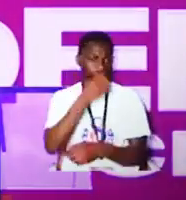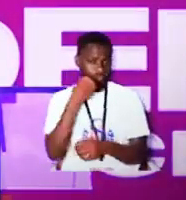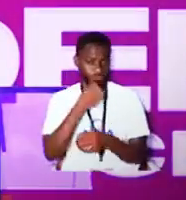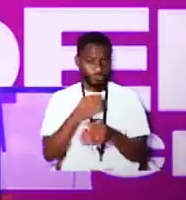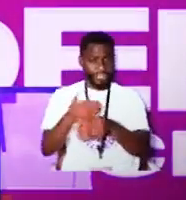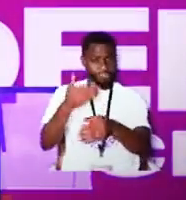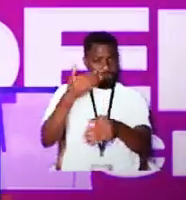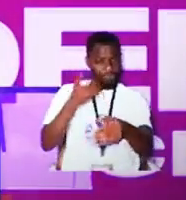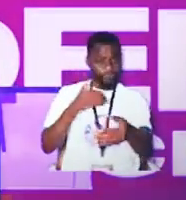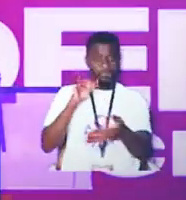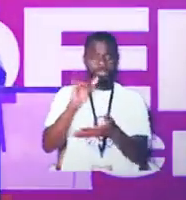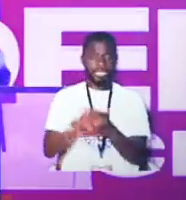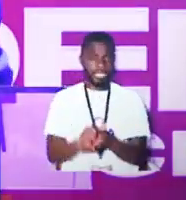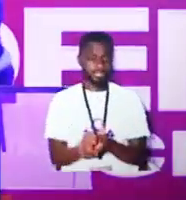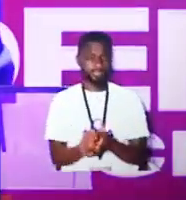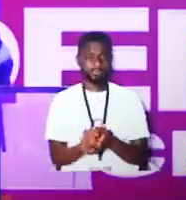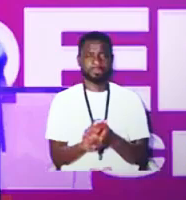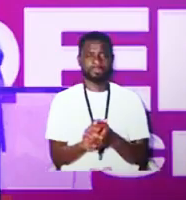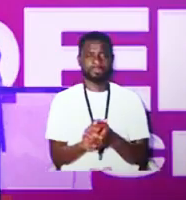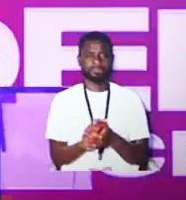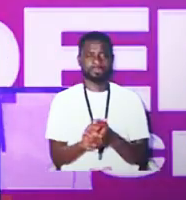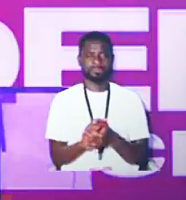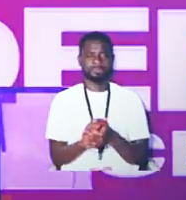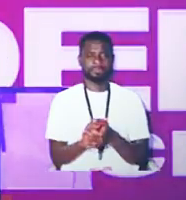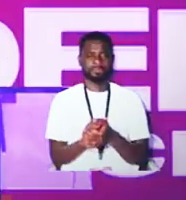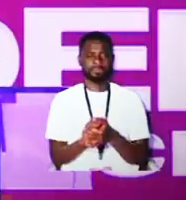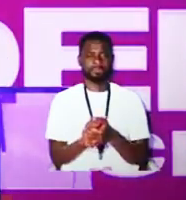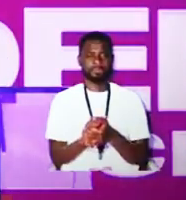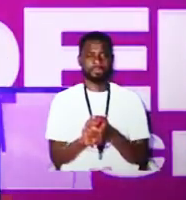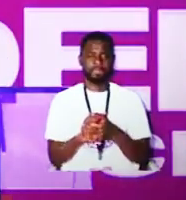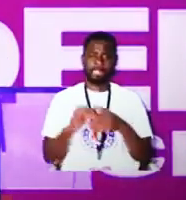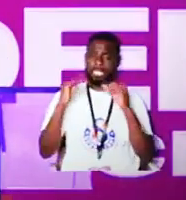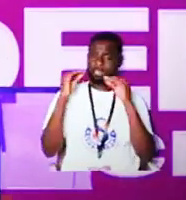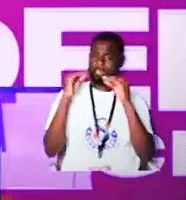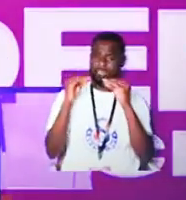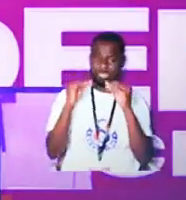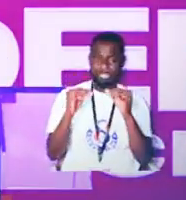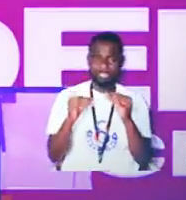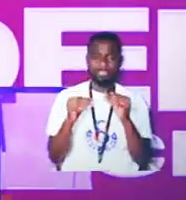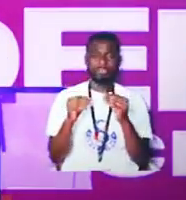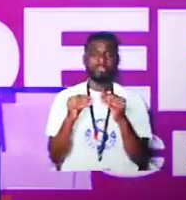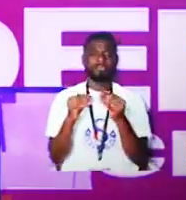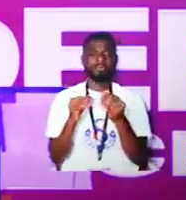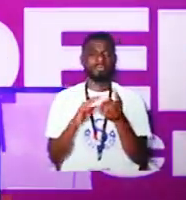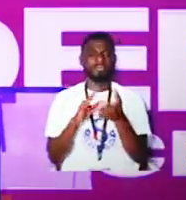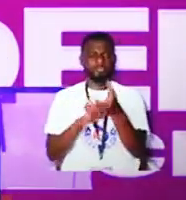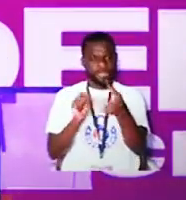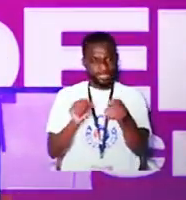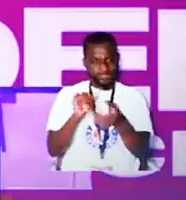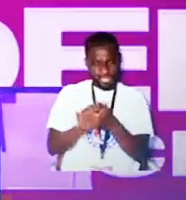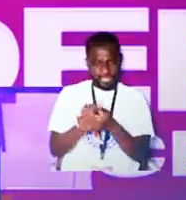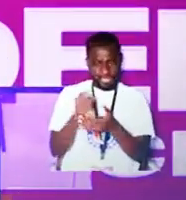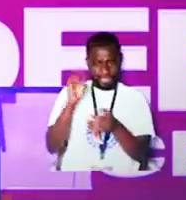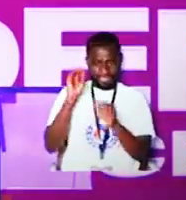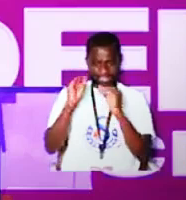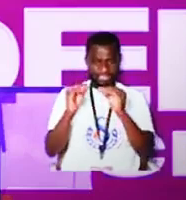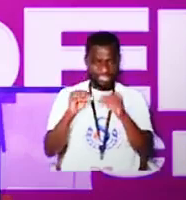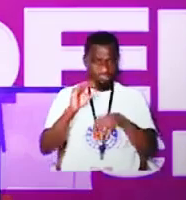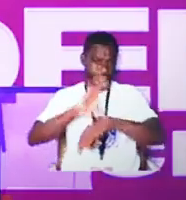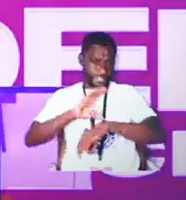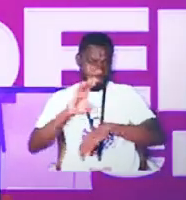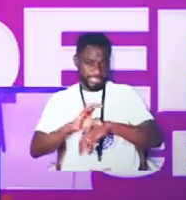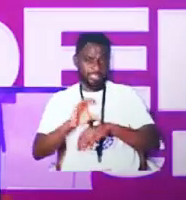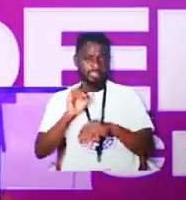the Protestants' teaching, say he believed that it was their teaching that actually sparked